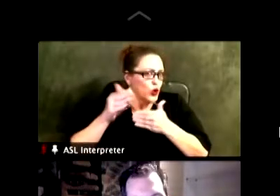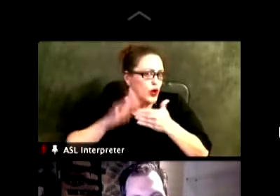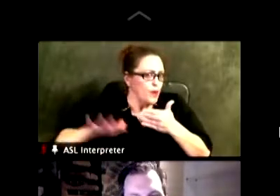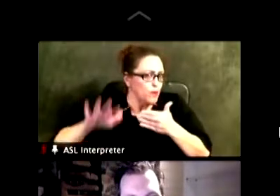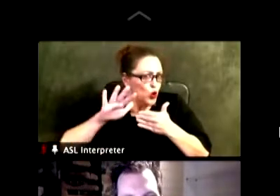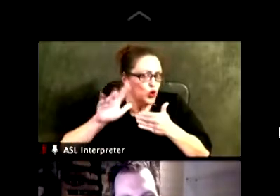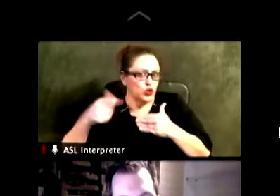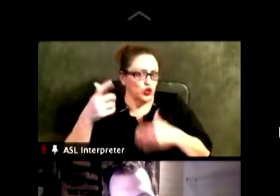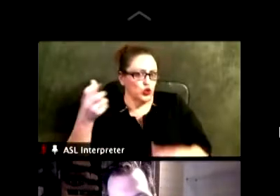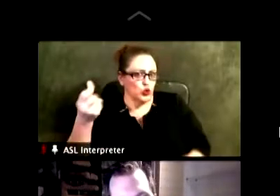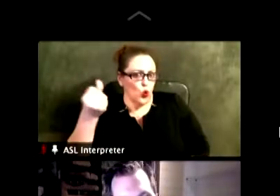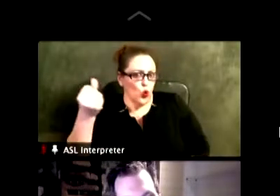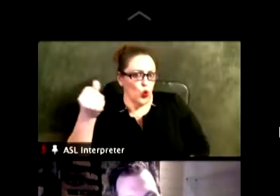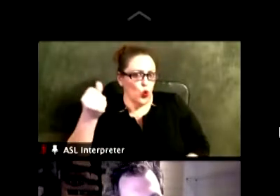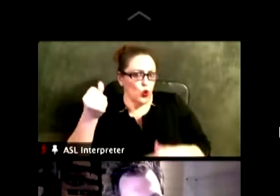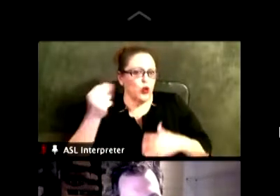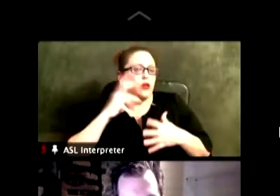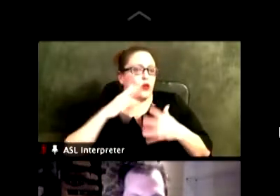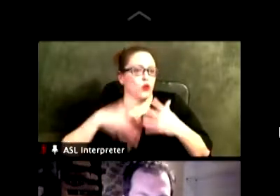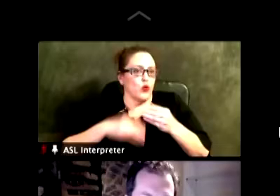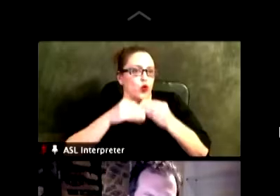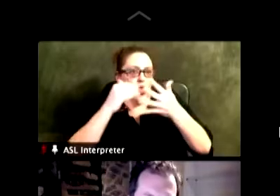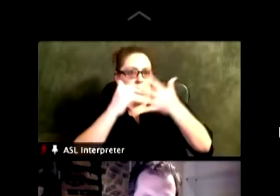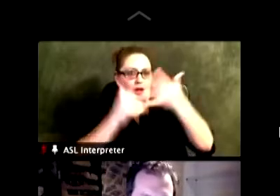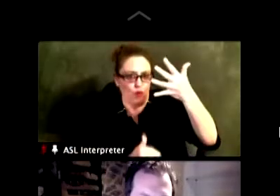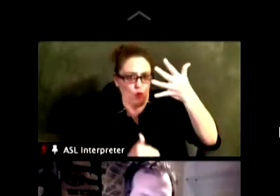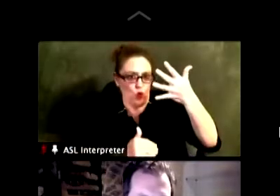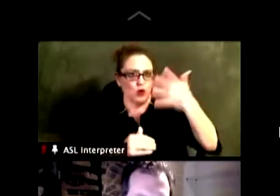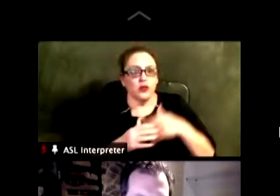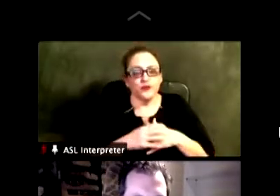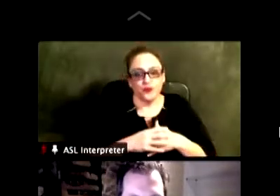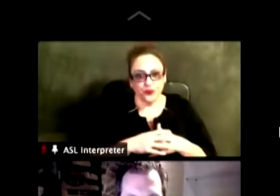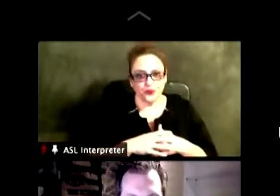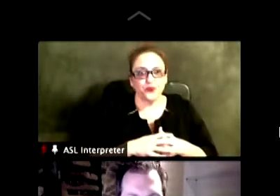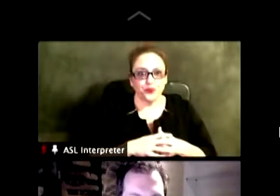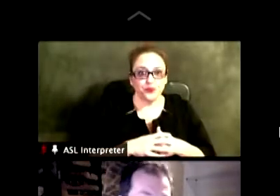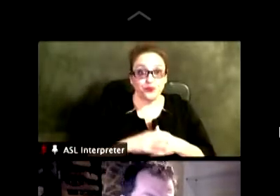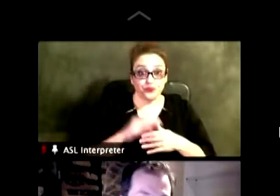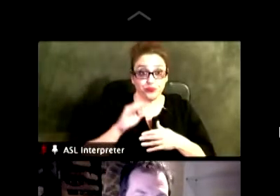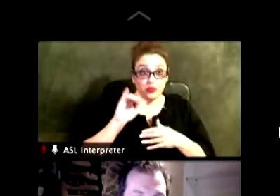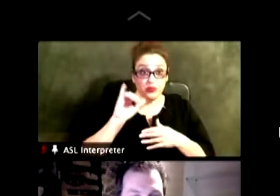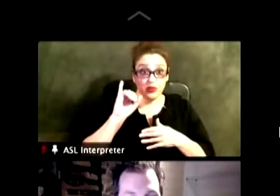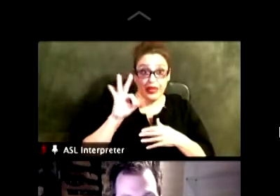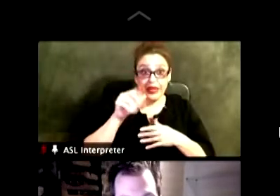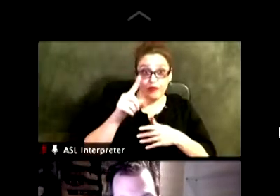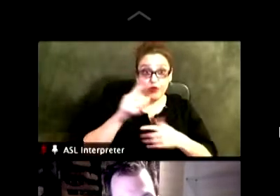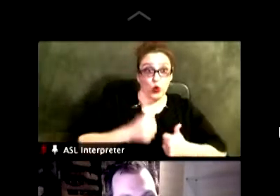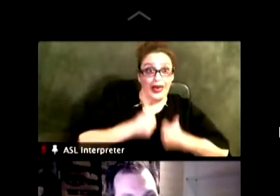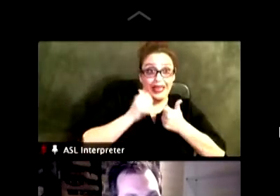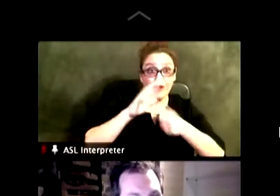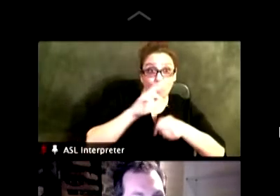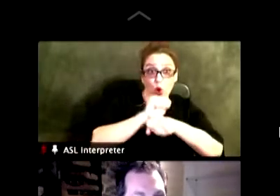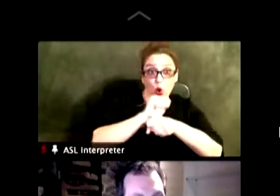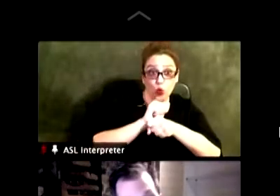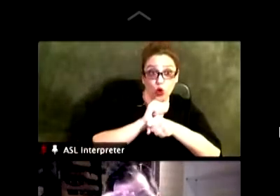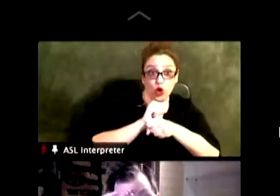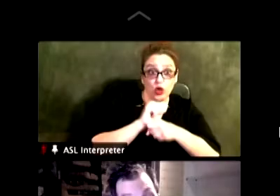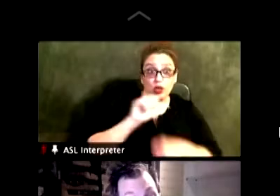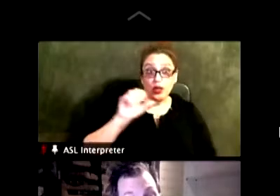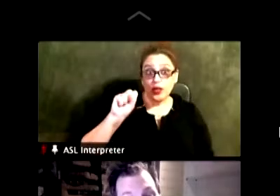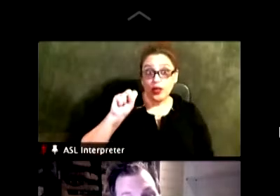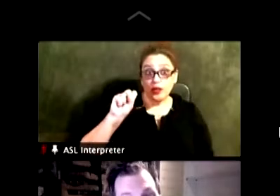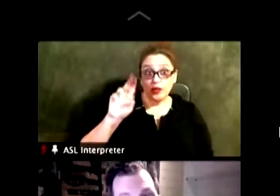to read a longer list of neighborhood choices. So if you live in the or work in the Sugar House area, you'll press one